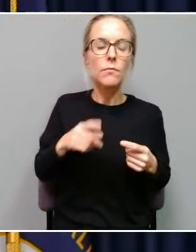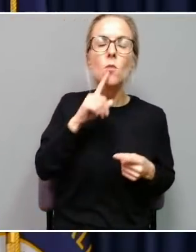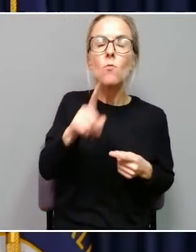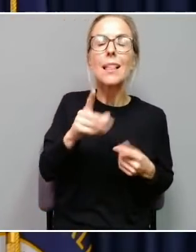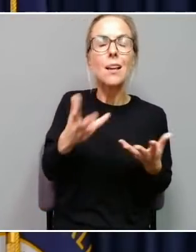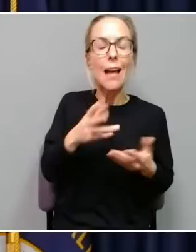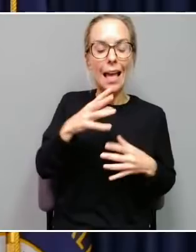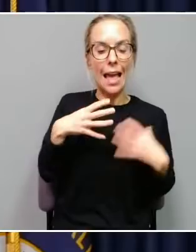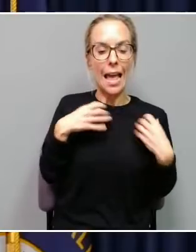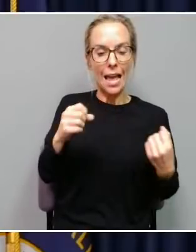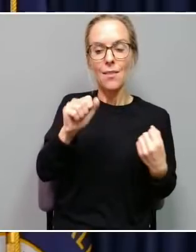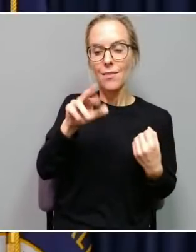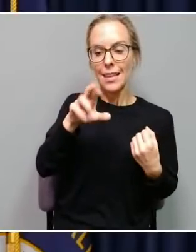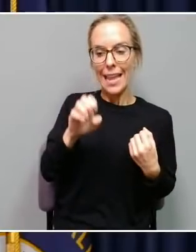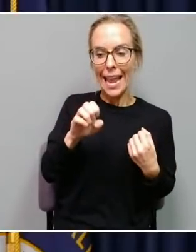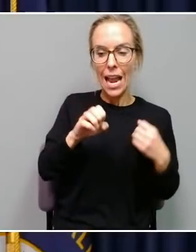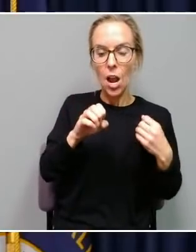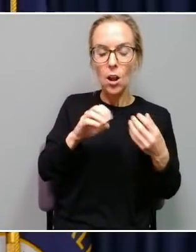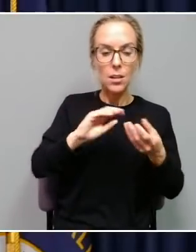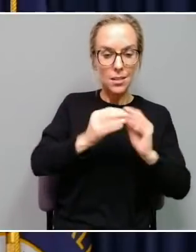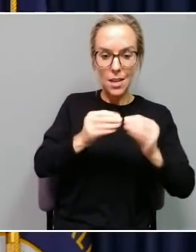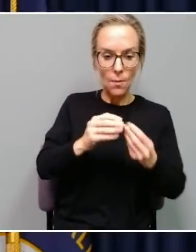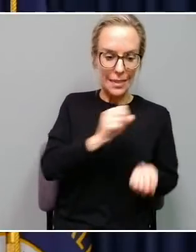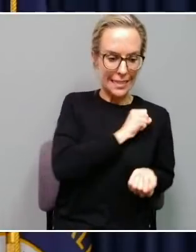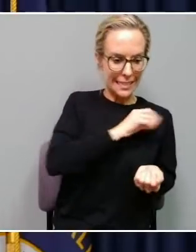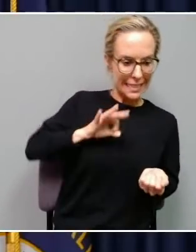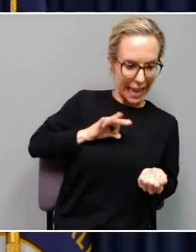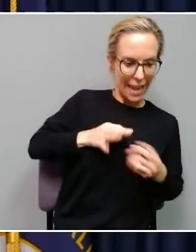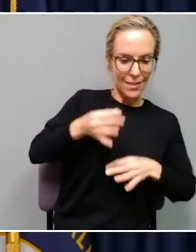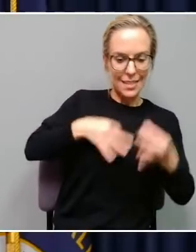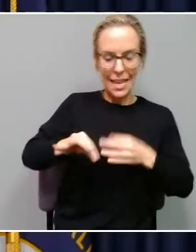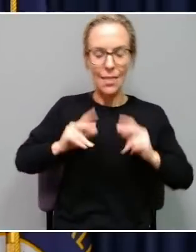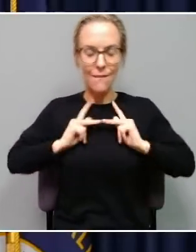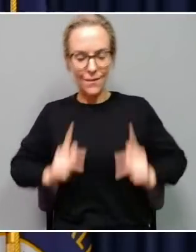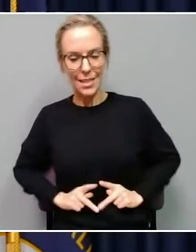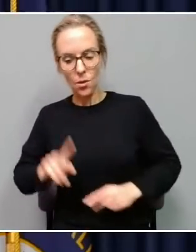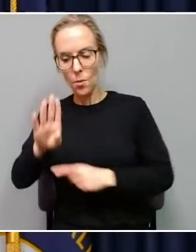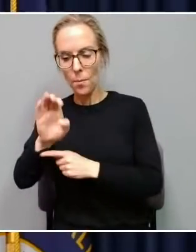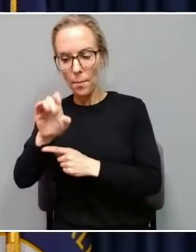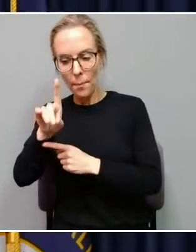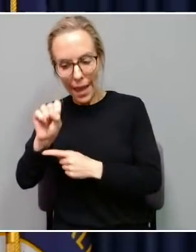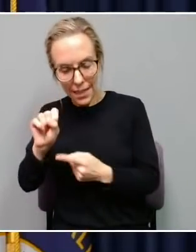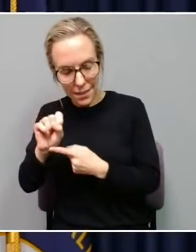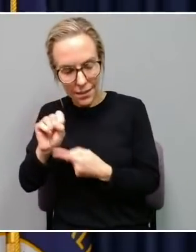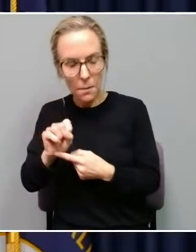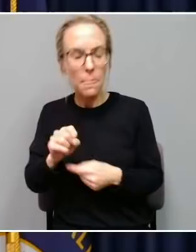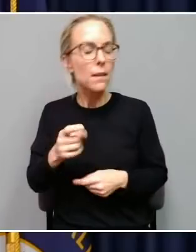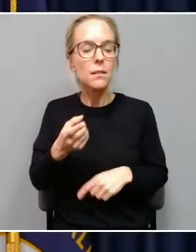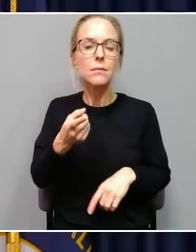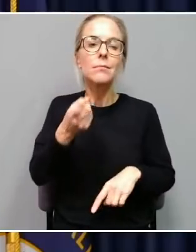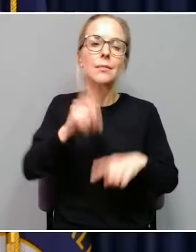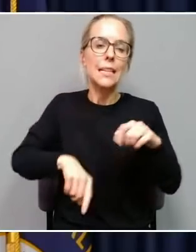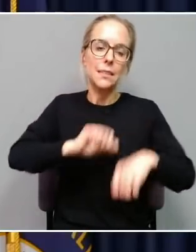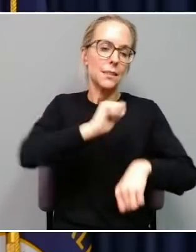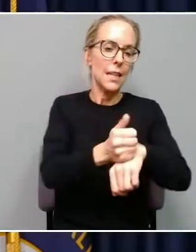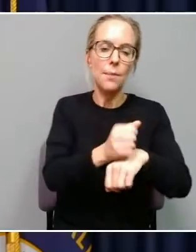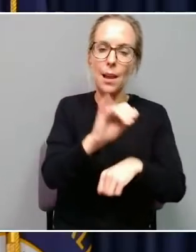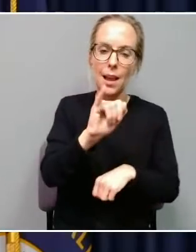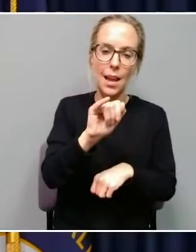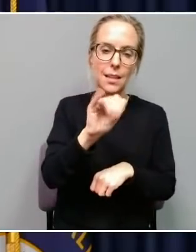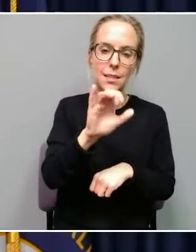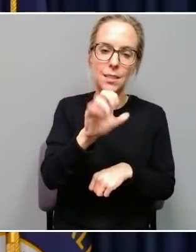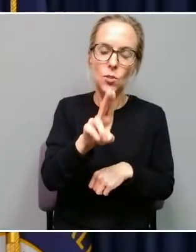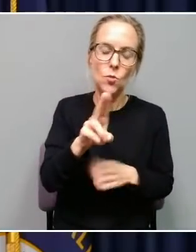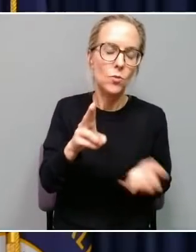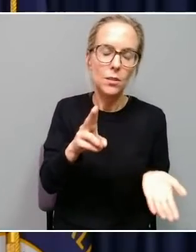now driven by staffing instead of physical beds. And you can't set up an ICU, right? And not